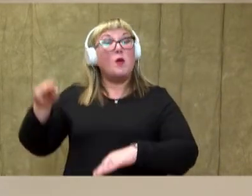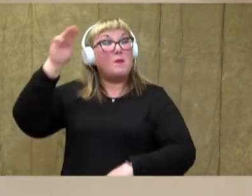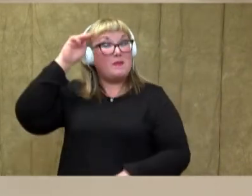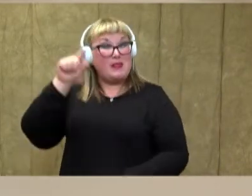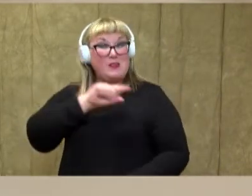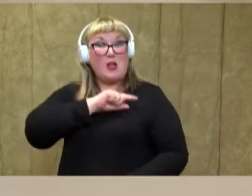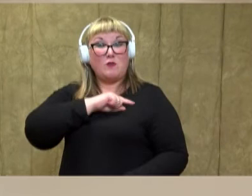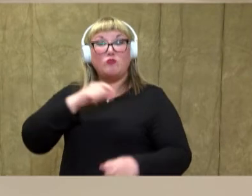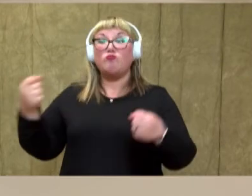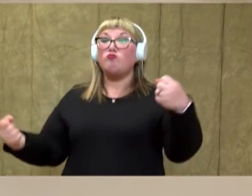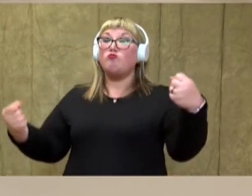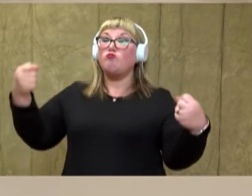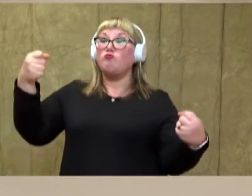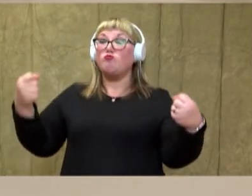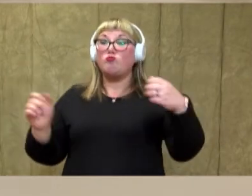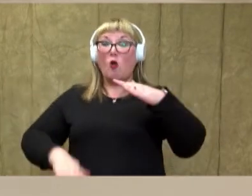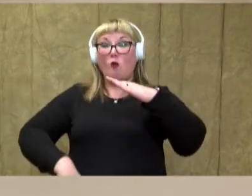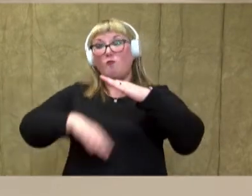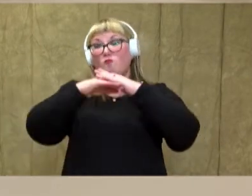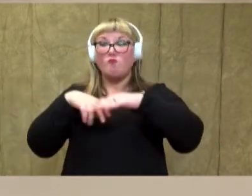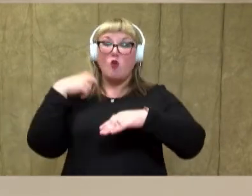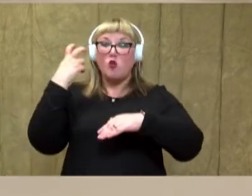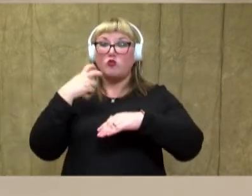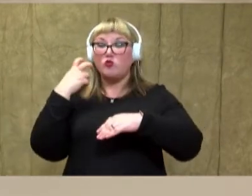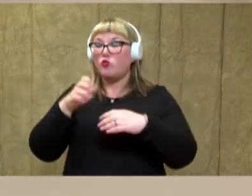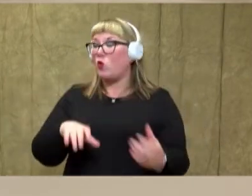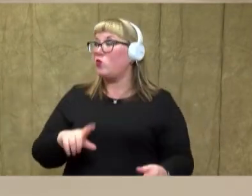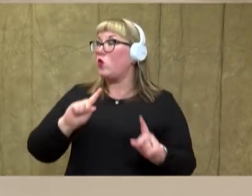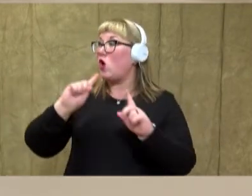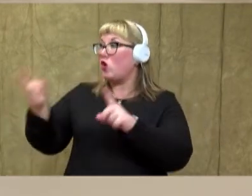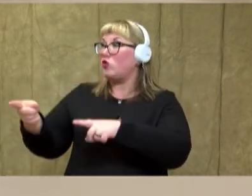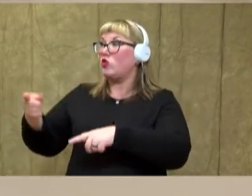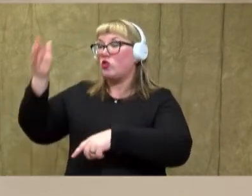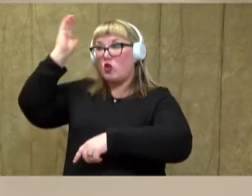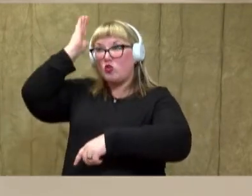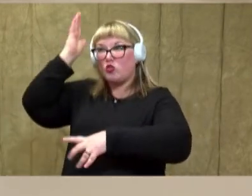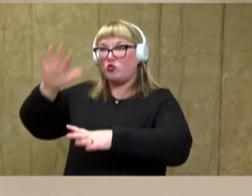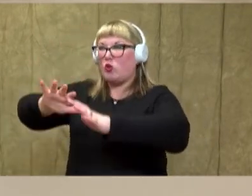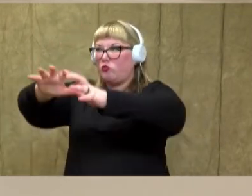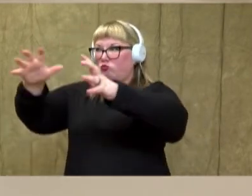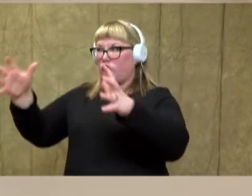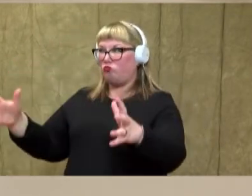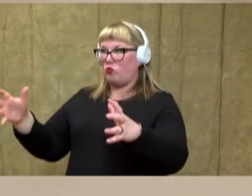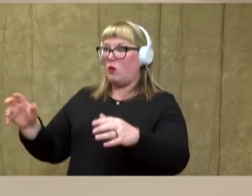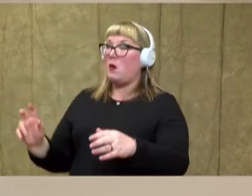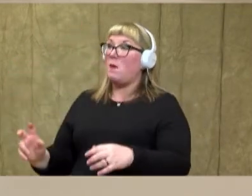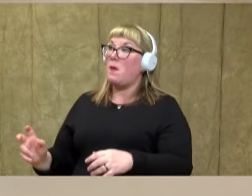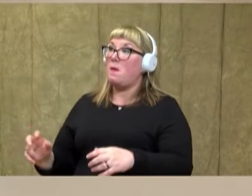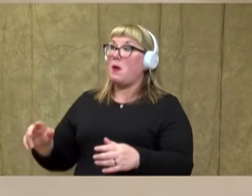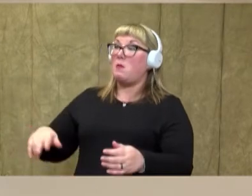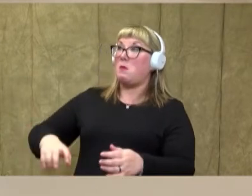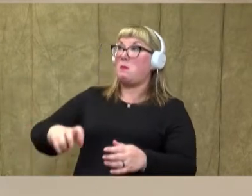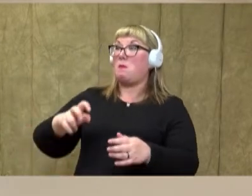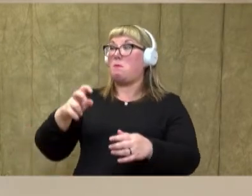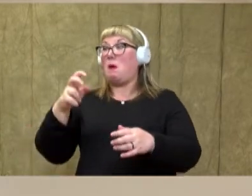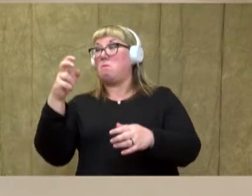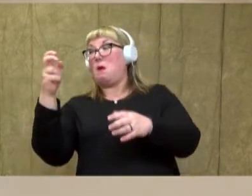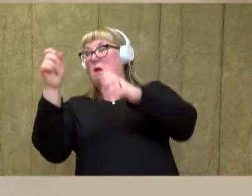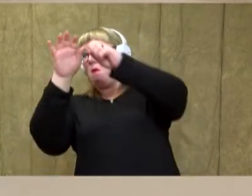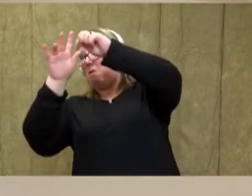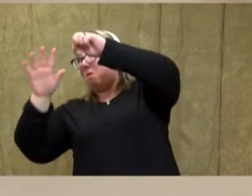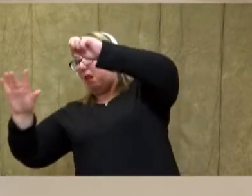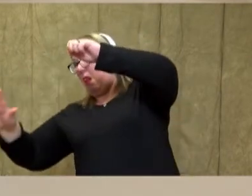Mr. Gilly drives the full trash truck to the dump. Up, up, up goes the truck. Down, down, down goes the